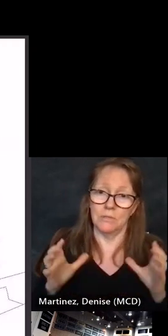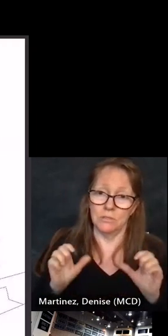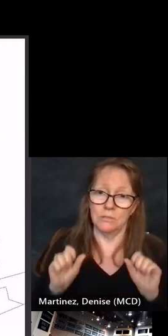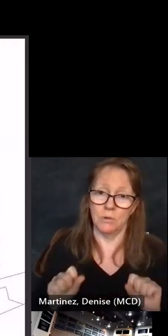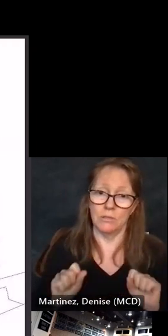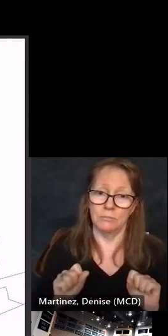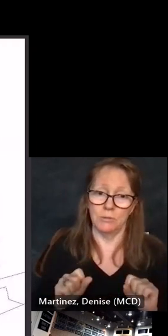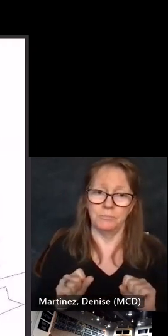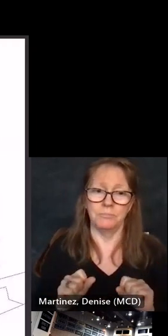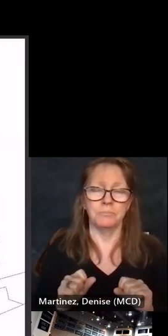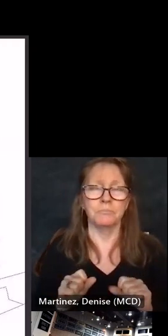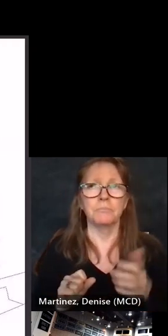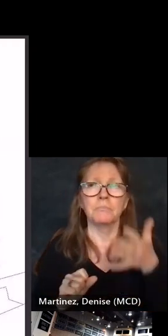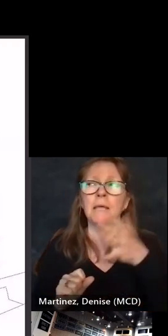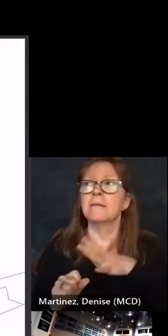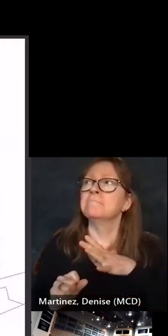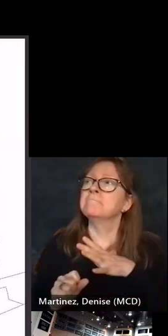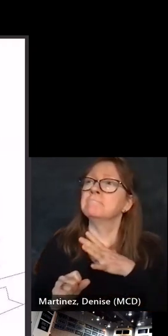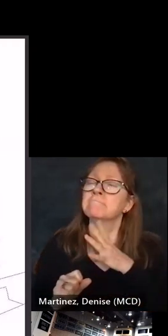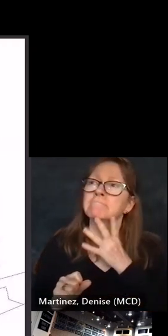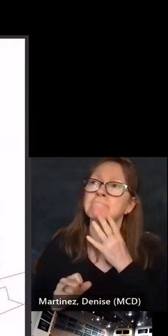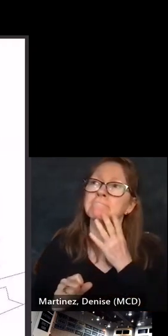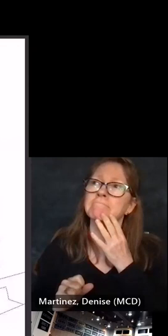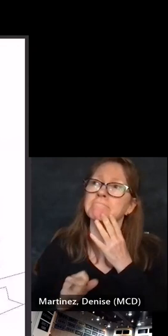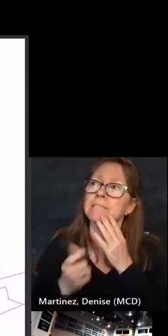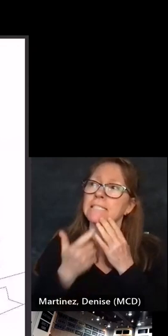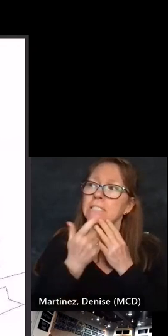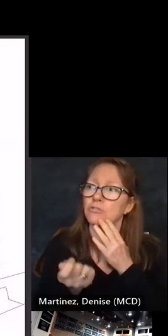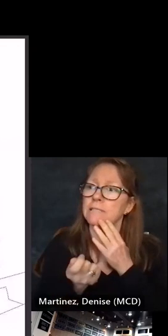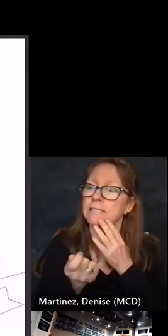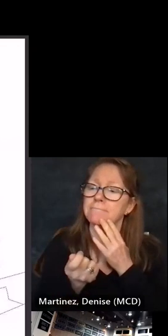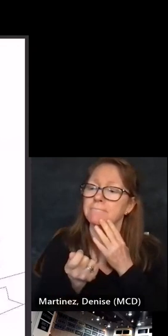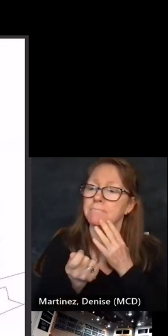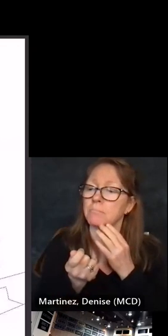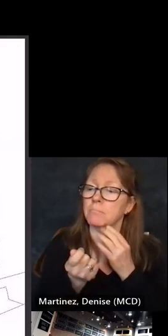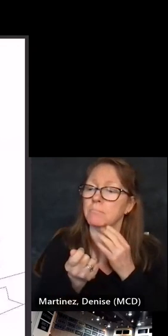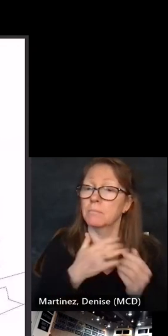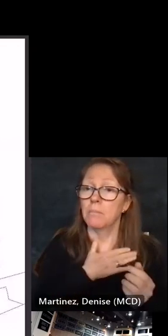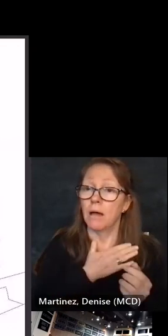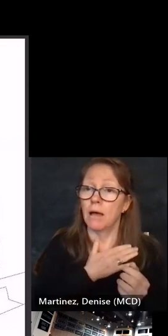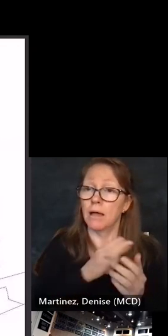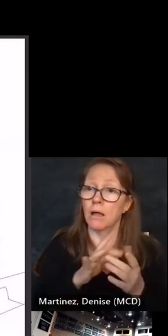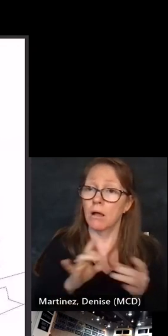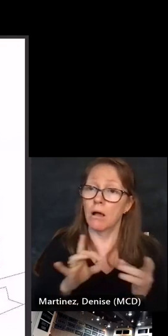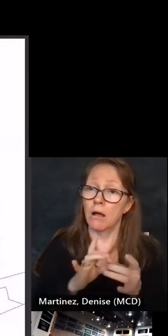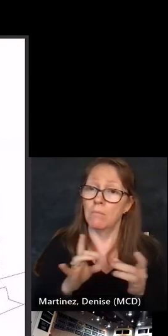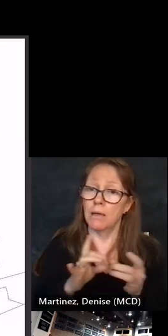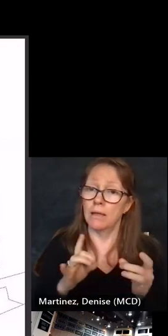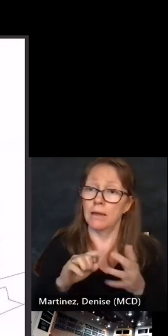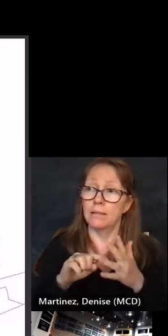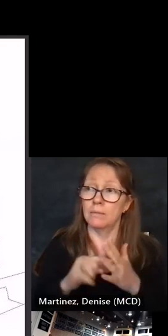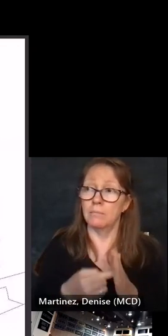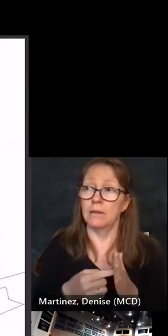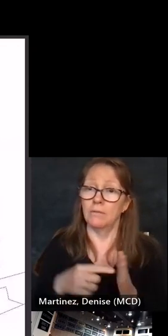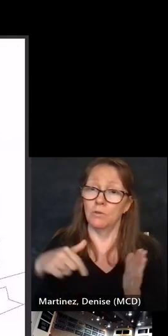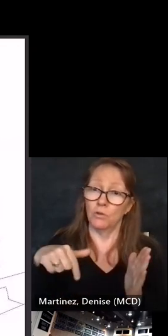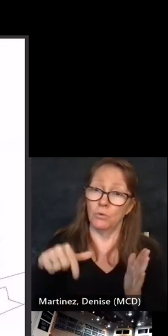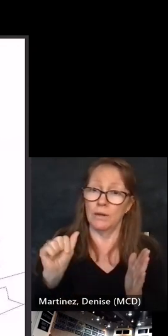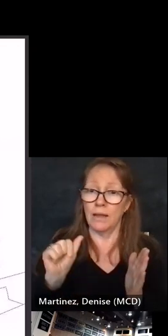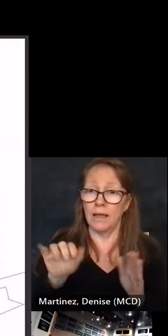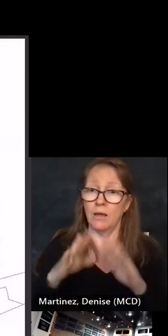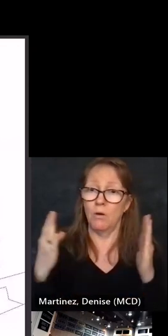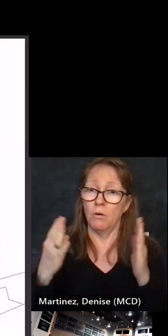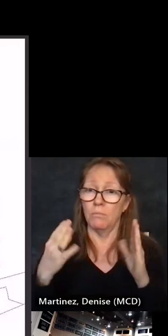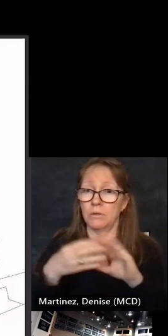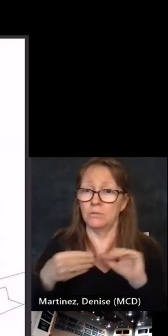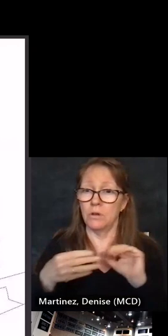I guess, you know, my comment is really that, you know, there was a moment at the beginning of the Q&A where you're sort of talking about